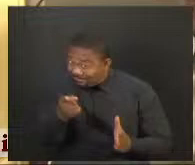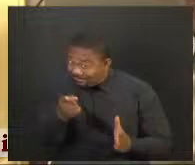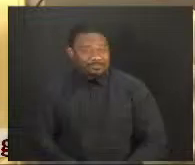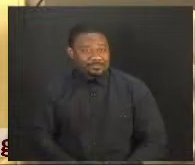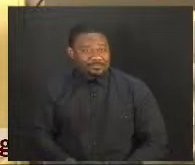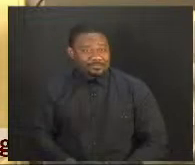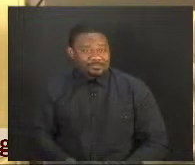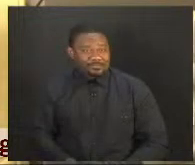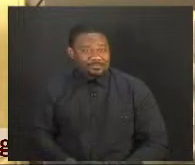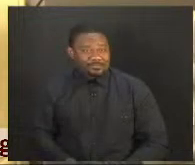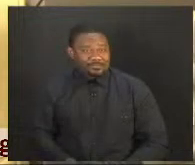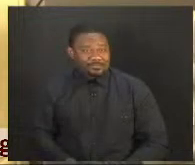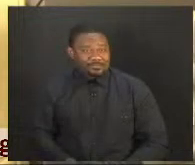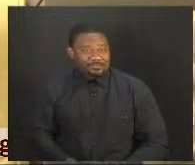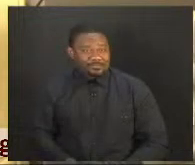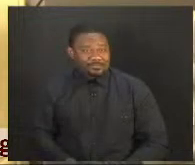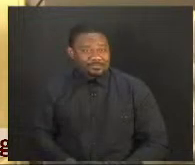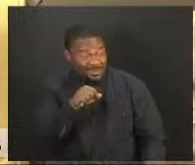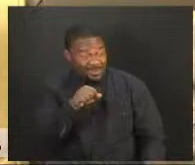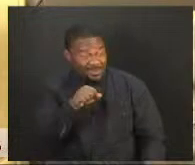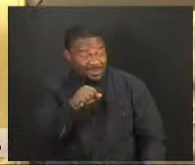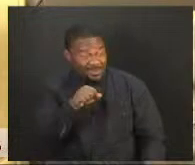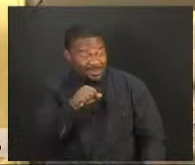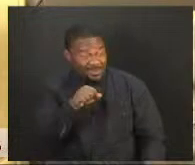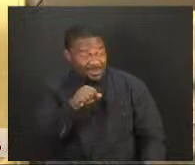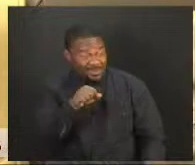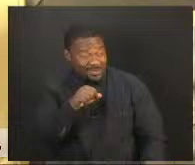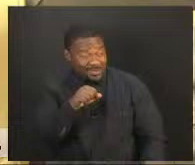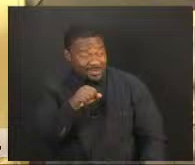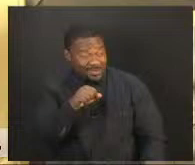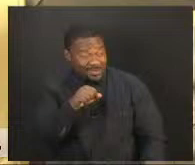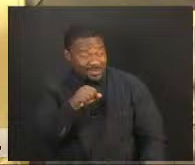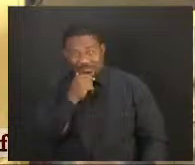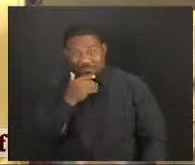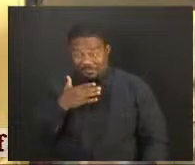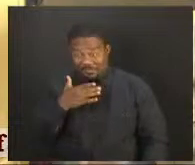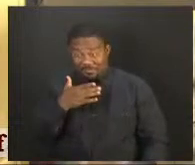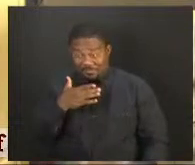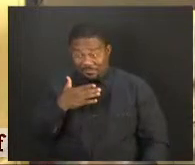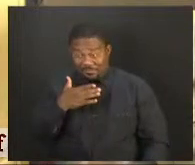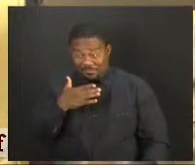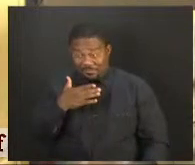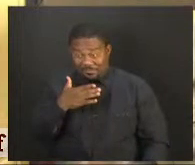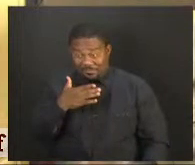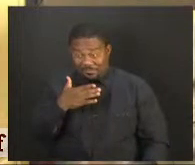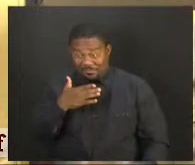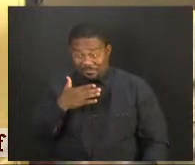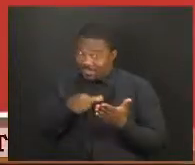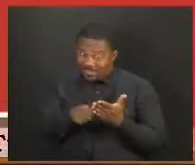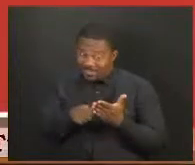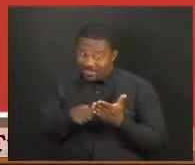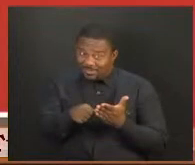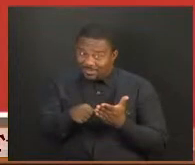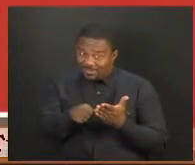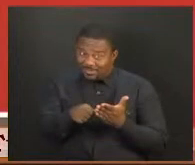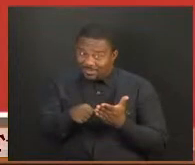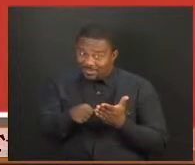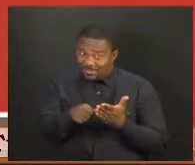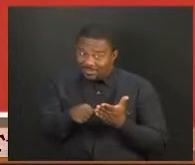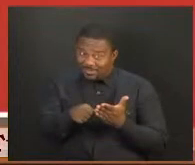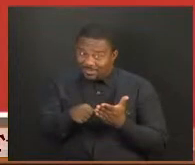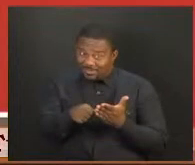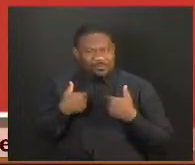You are yes, sure? Mr. Speaker. Because the copy I read did not have any word like